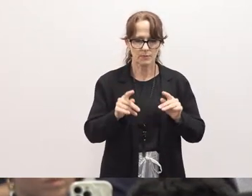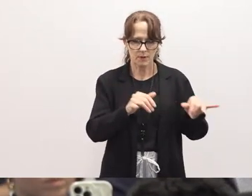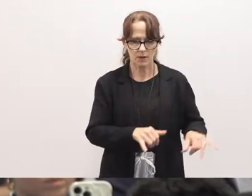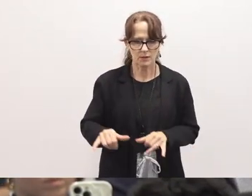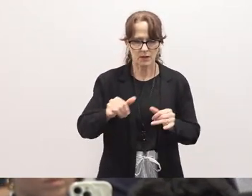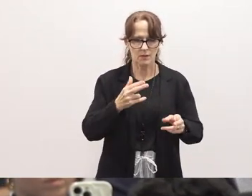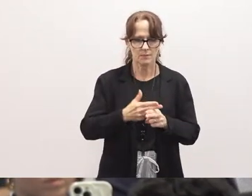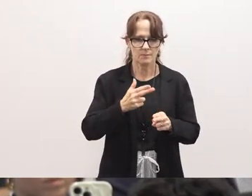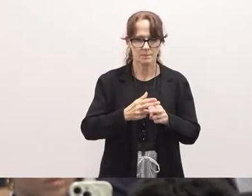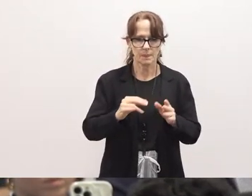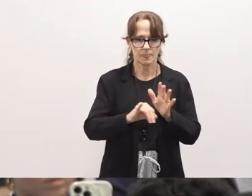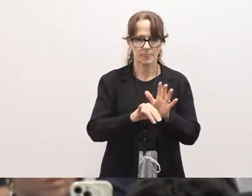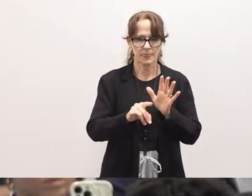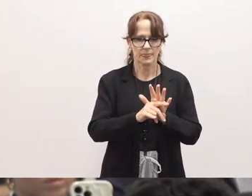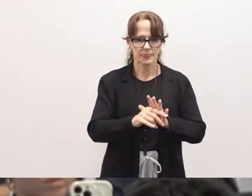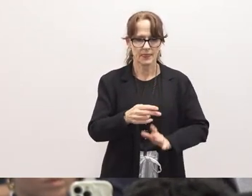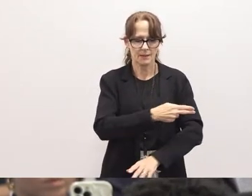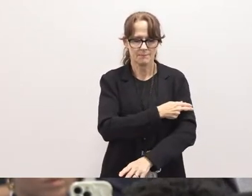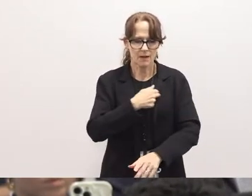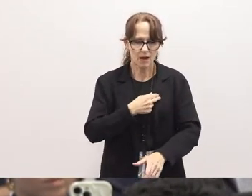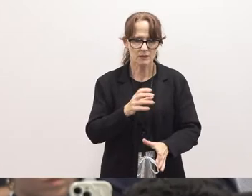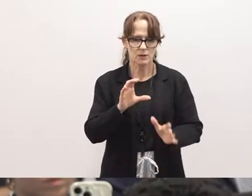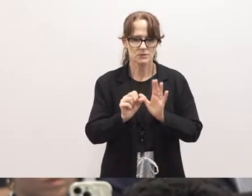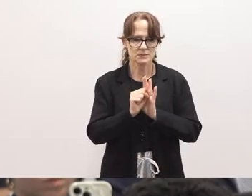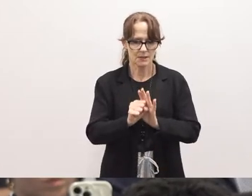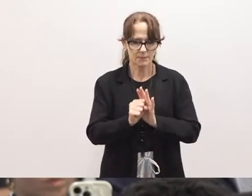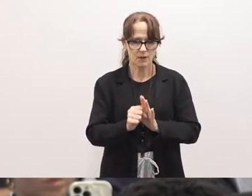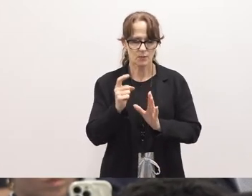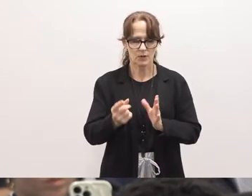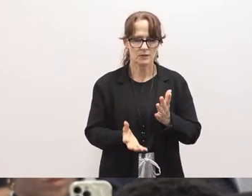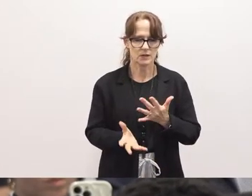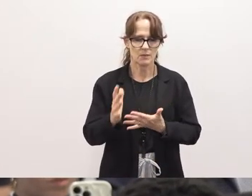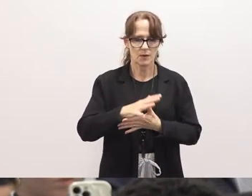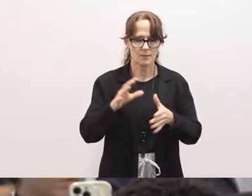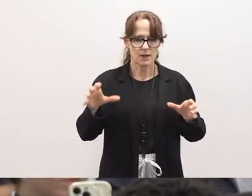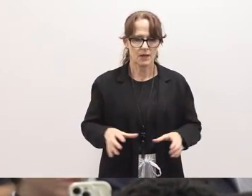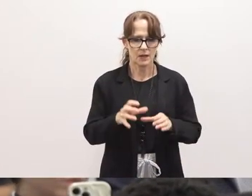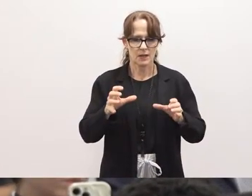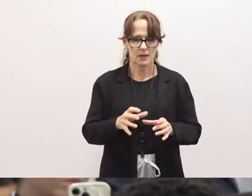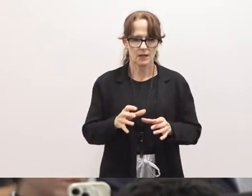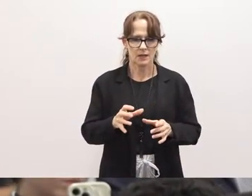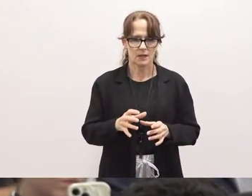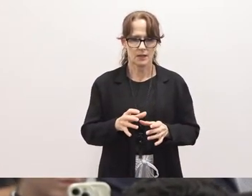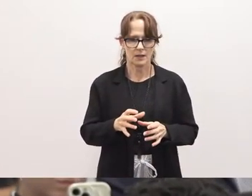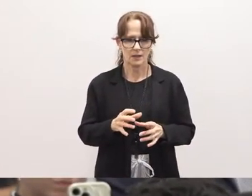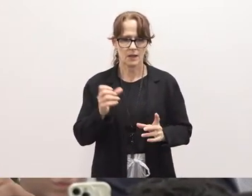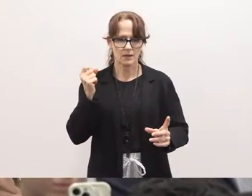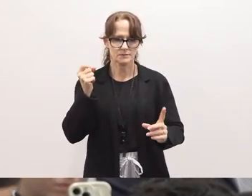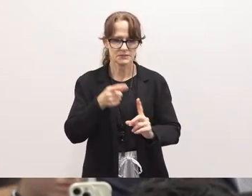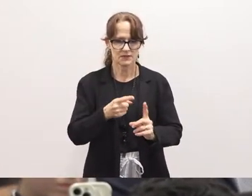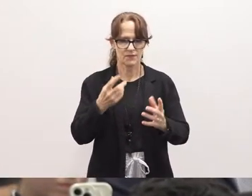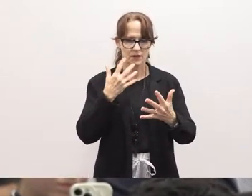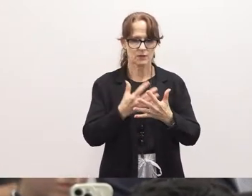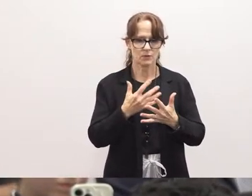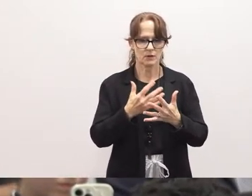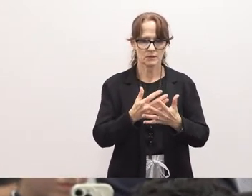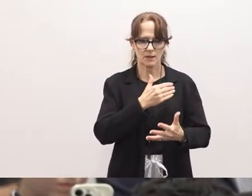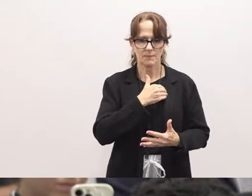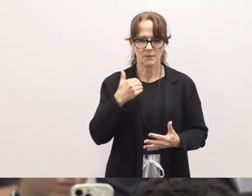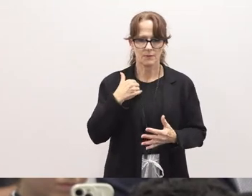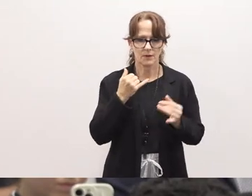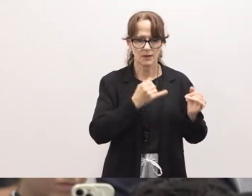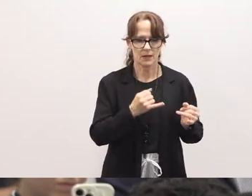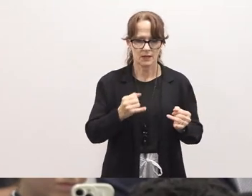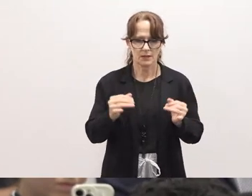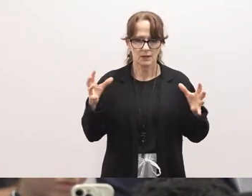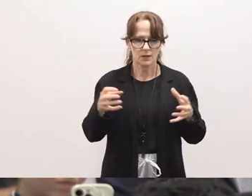name, identifying mark, or symbol, having as one of its primary activities the commission of a certain crimes, whose members individually or